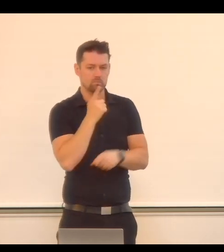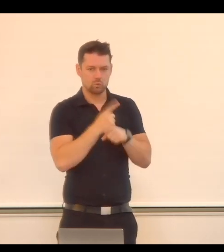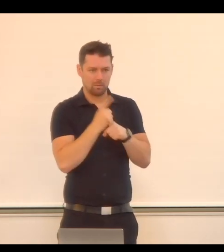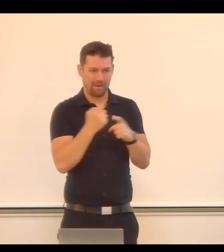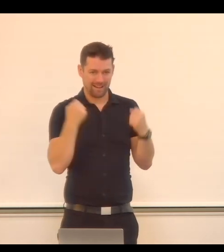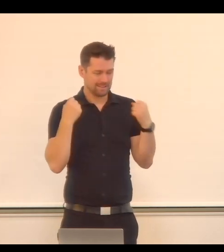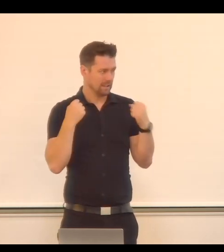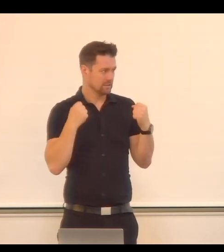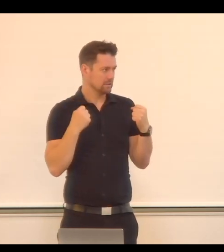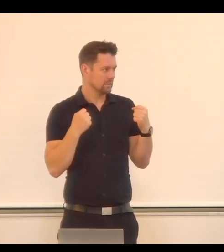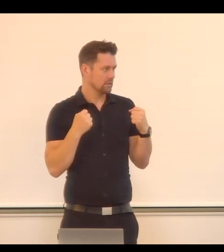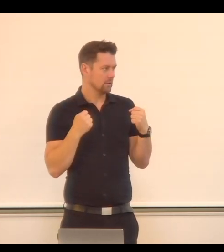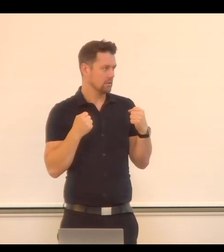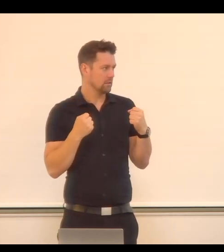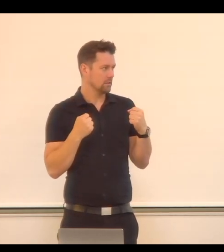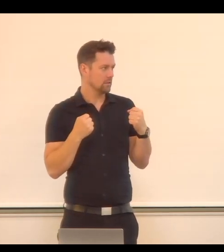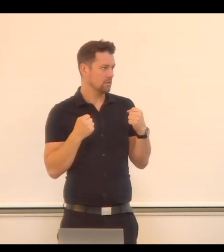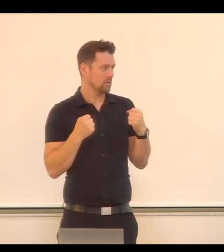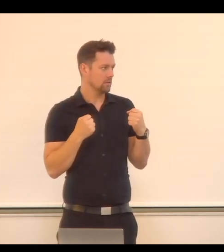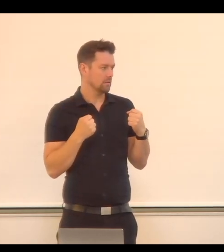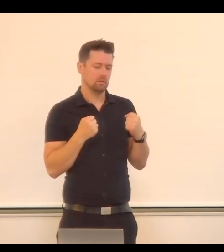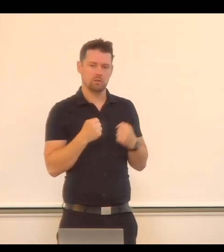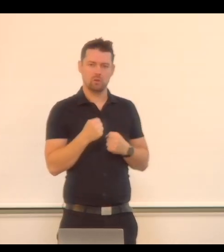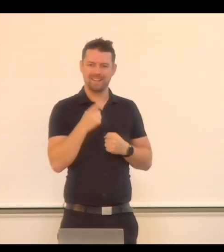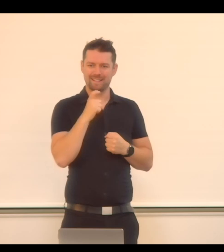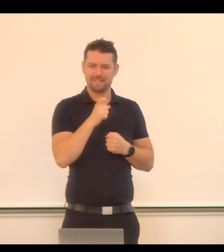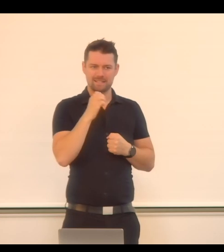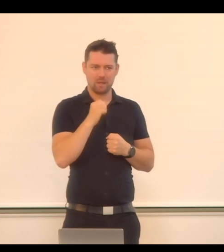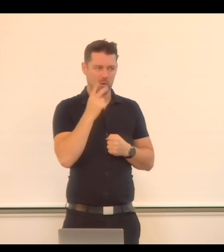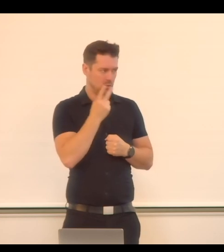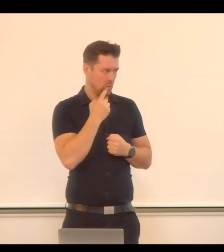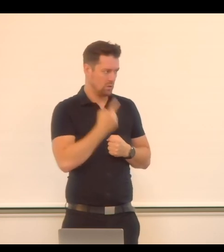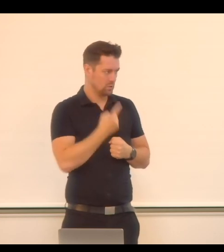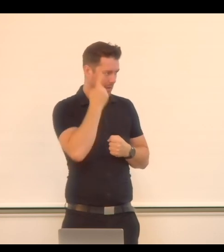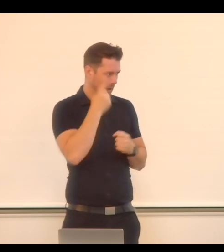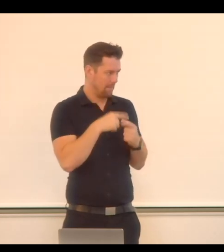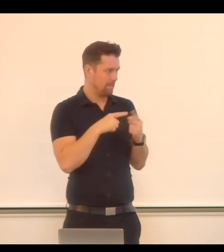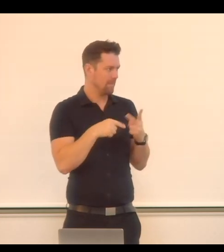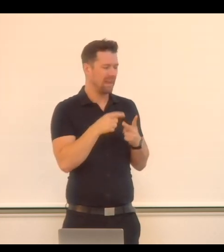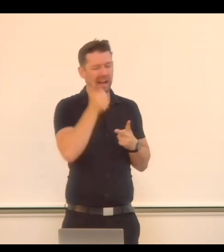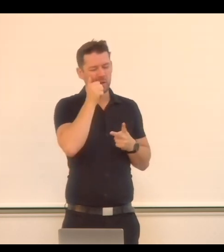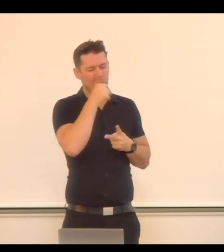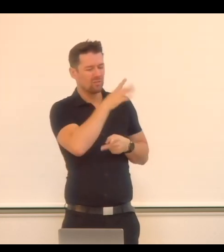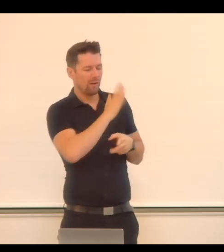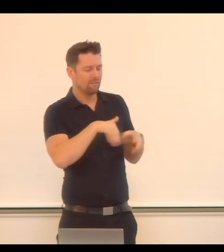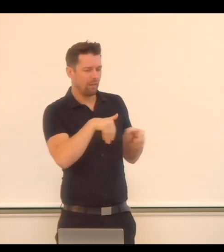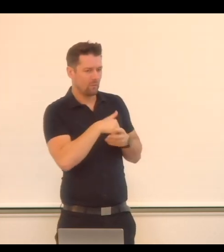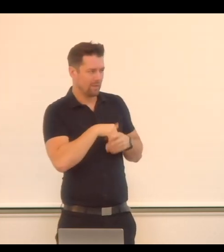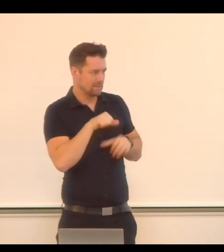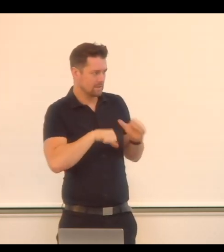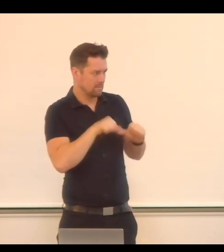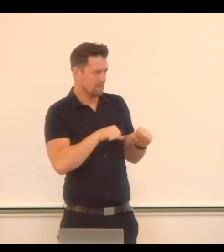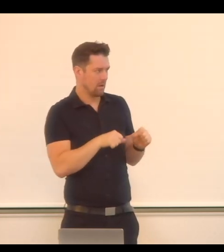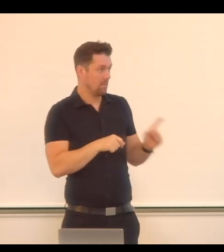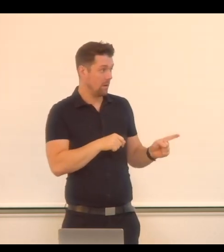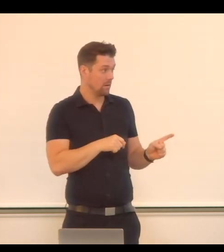exercisement. Mm-hmm. You have humidity levels going up and your CO2 levels going up. And I know you were not that much involved with the systems, but do you